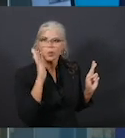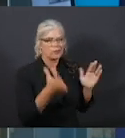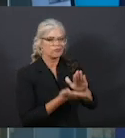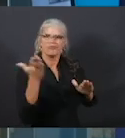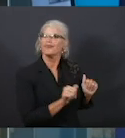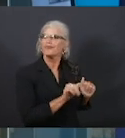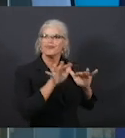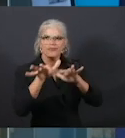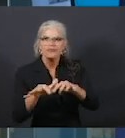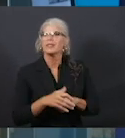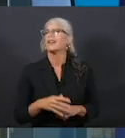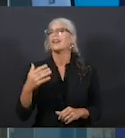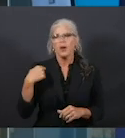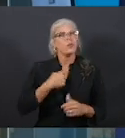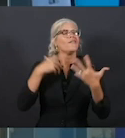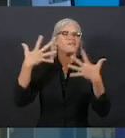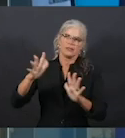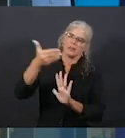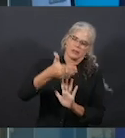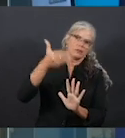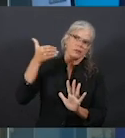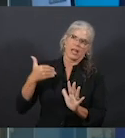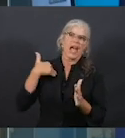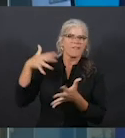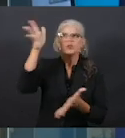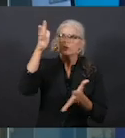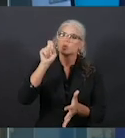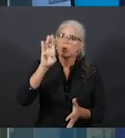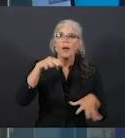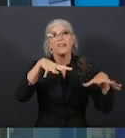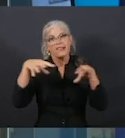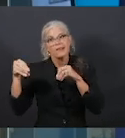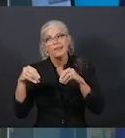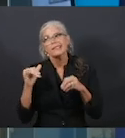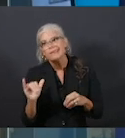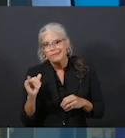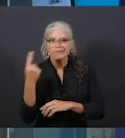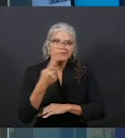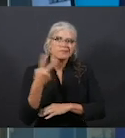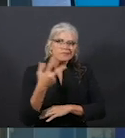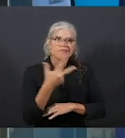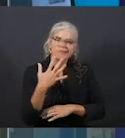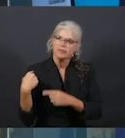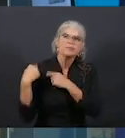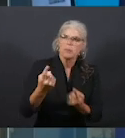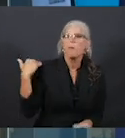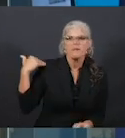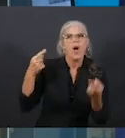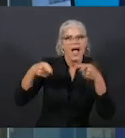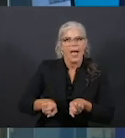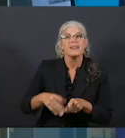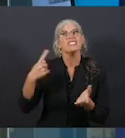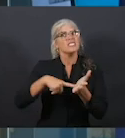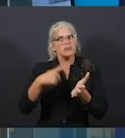storms in years past where people were without power for a long time, and sometimes there's such serious damage